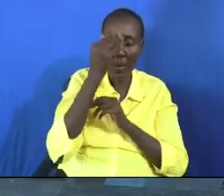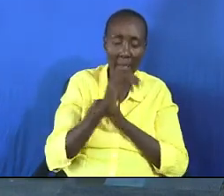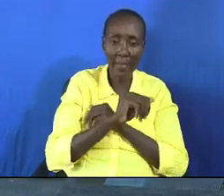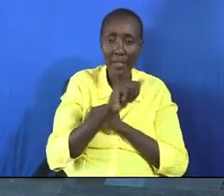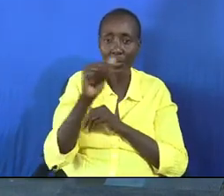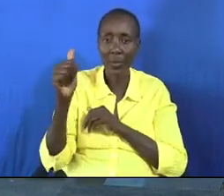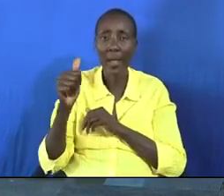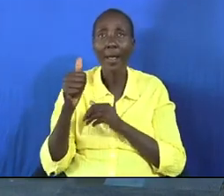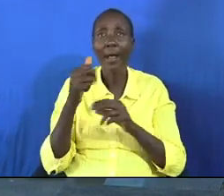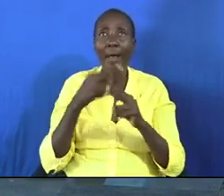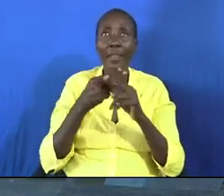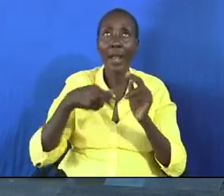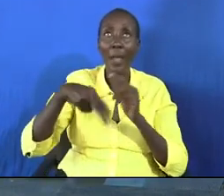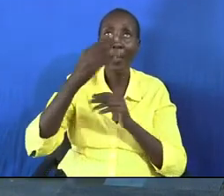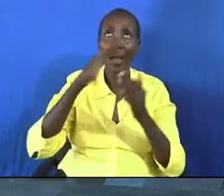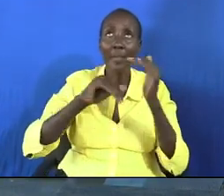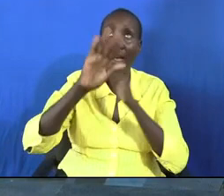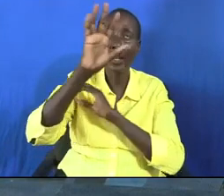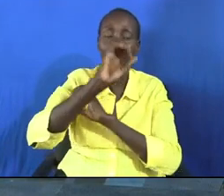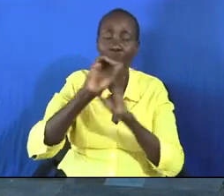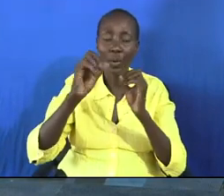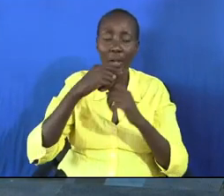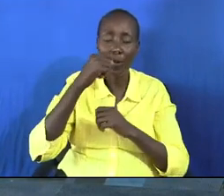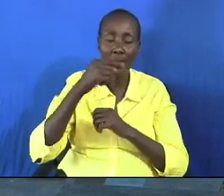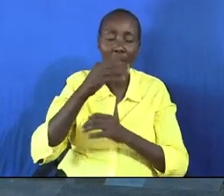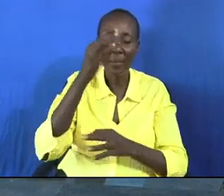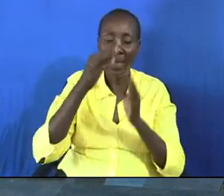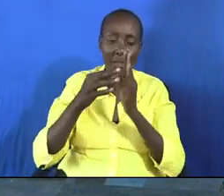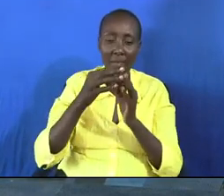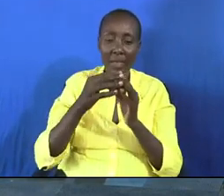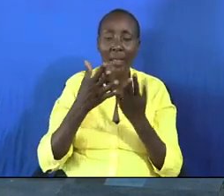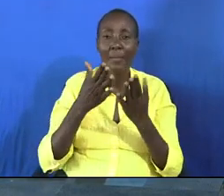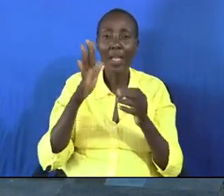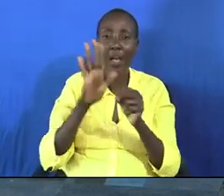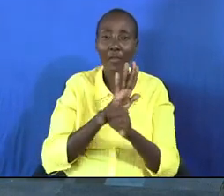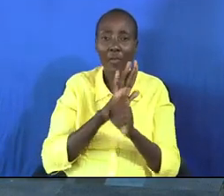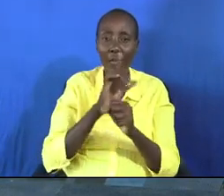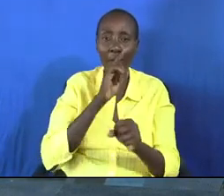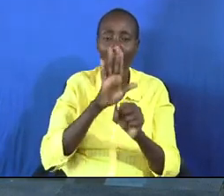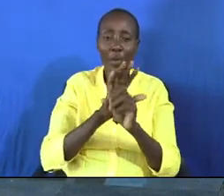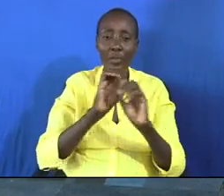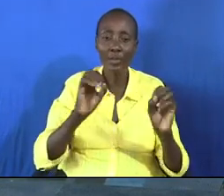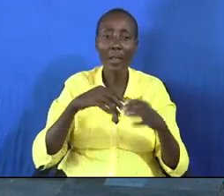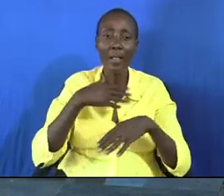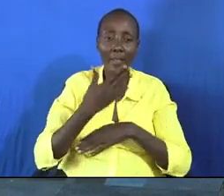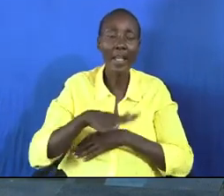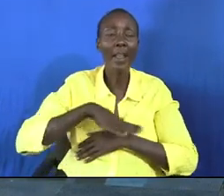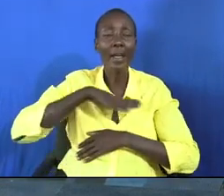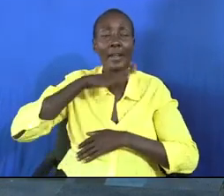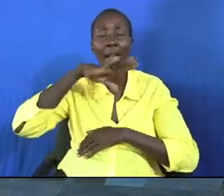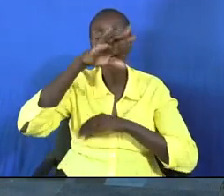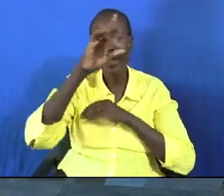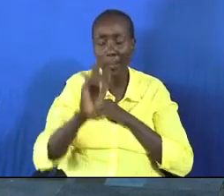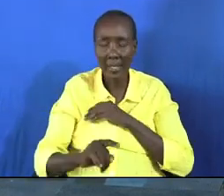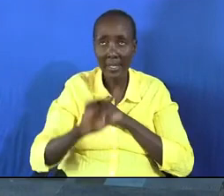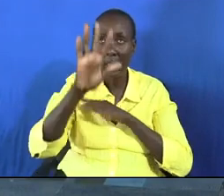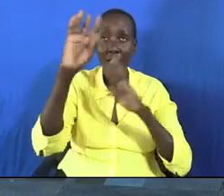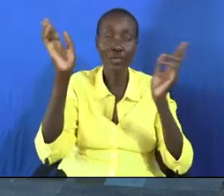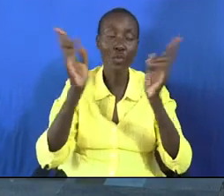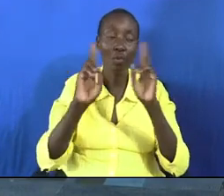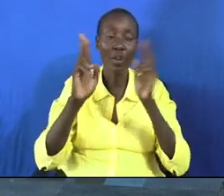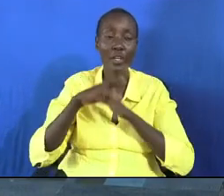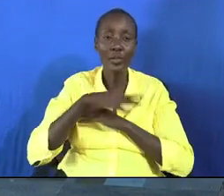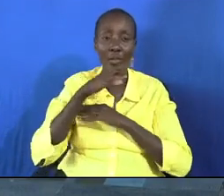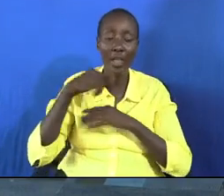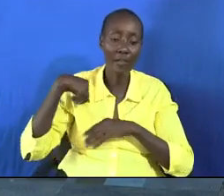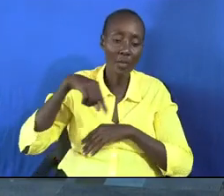name higher than him. And he was saying, if I do not keep the covenant, then may I die. He was willing to